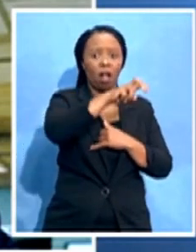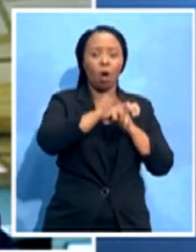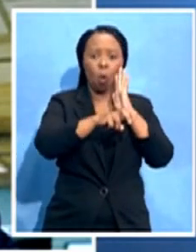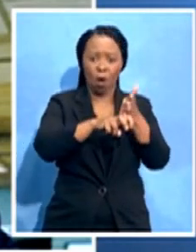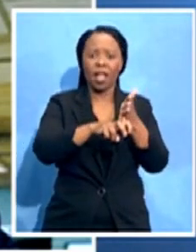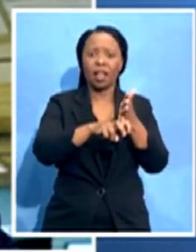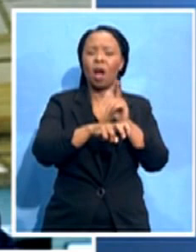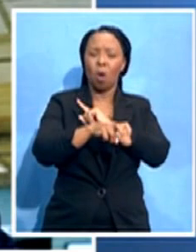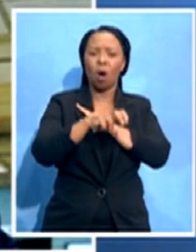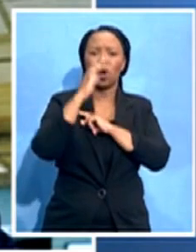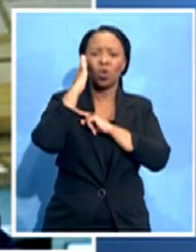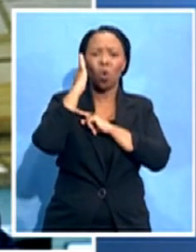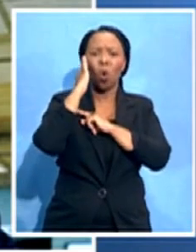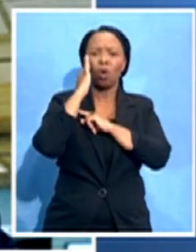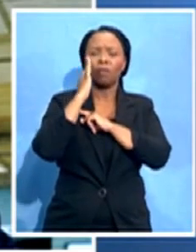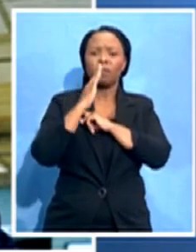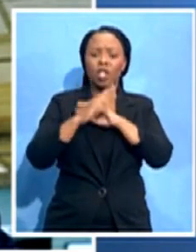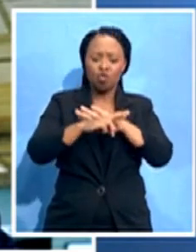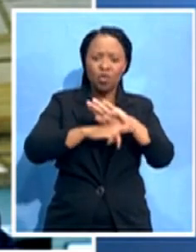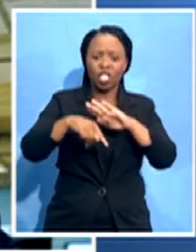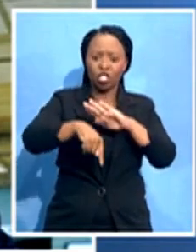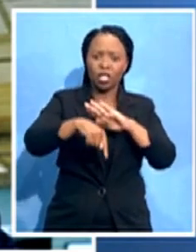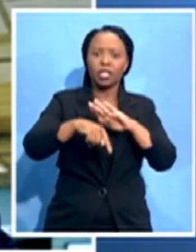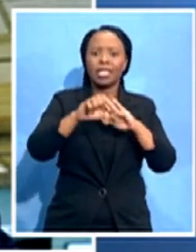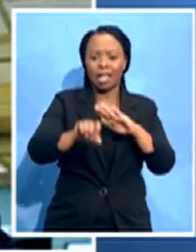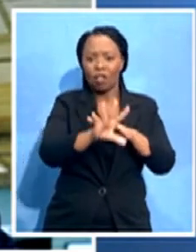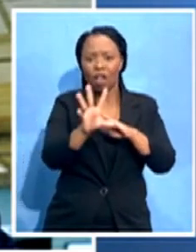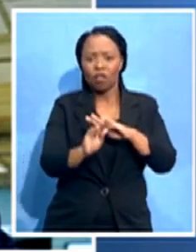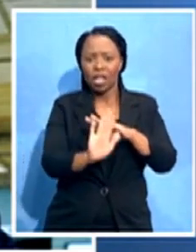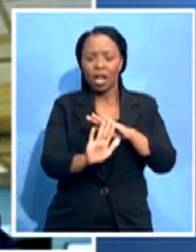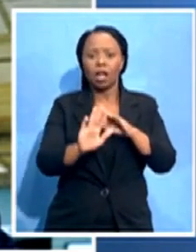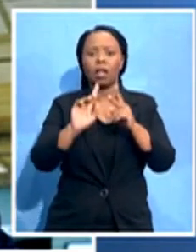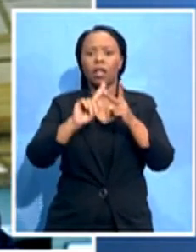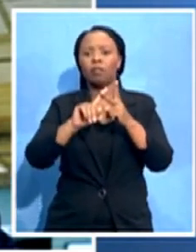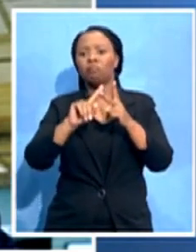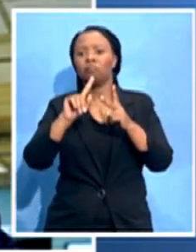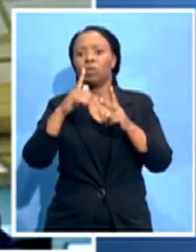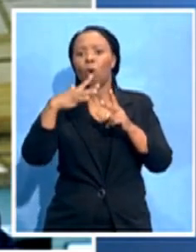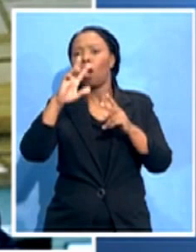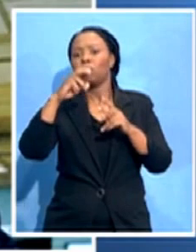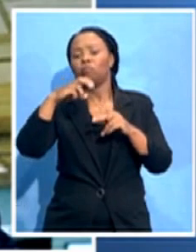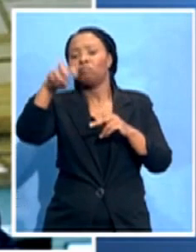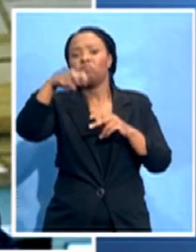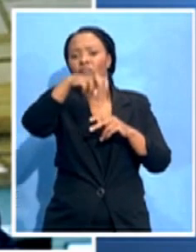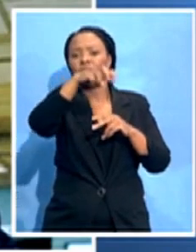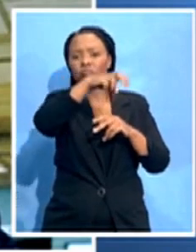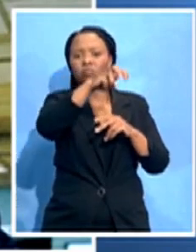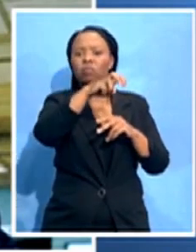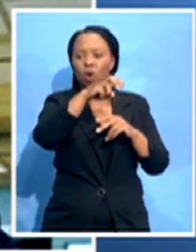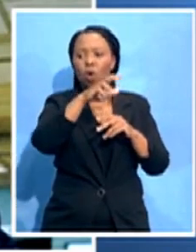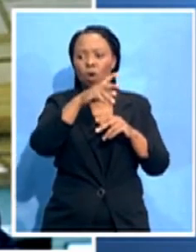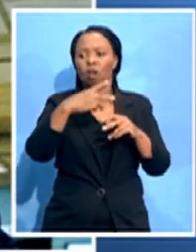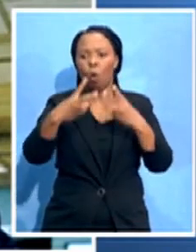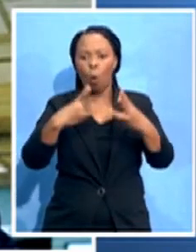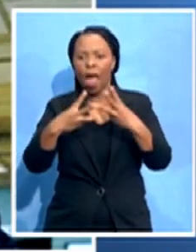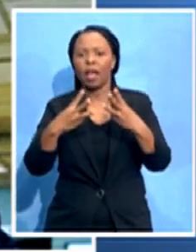are in South Africa or are looking for greener pastures in South Africa. There's going to be that movement. Others going to those